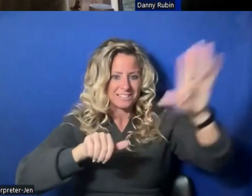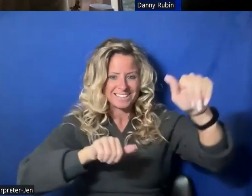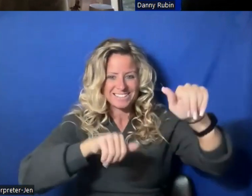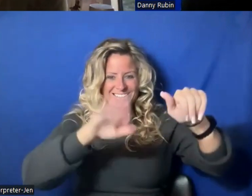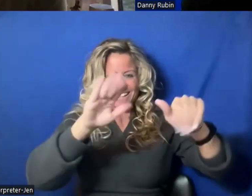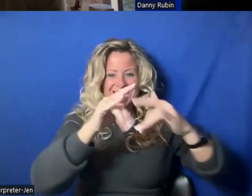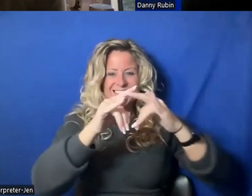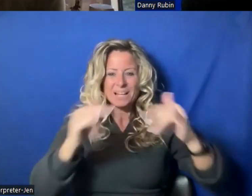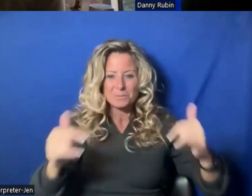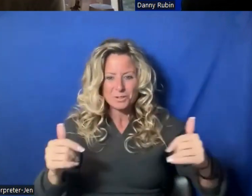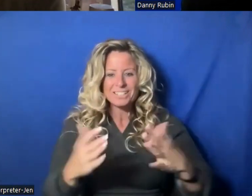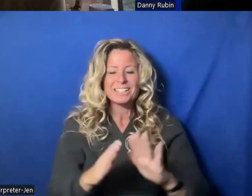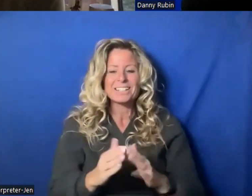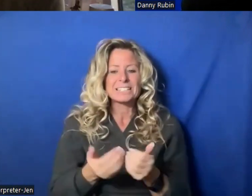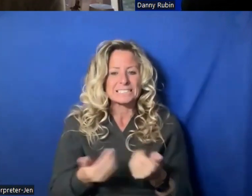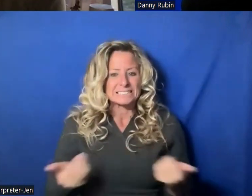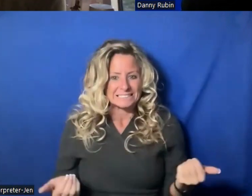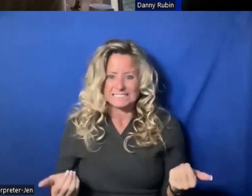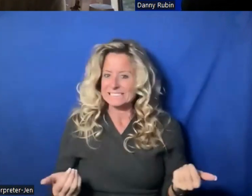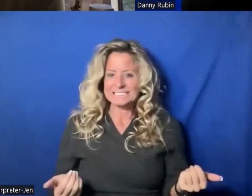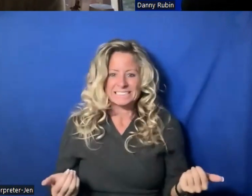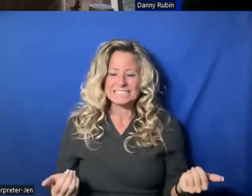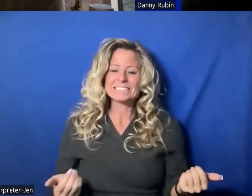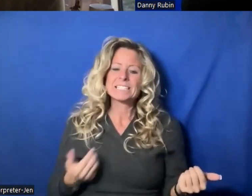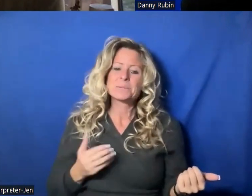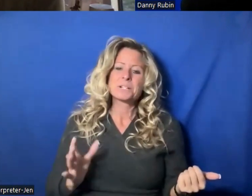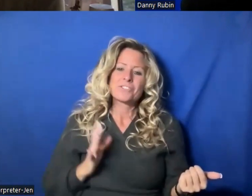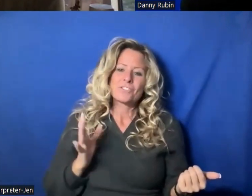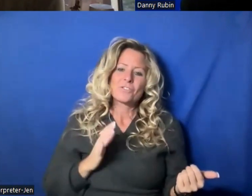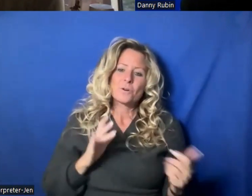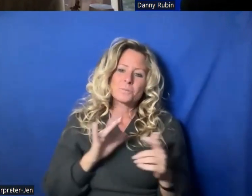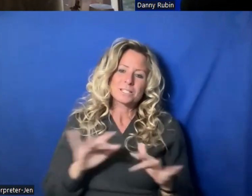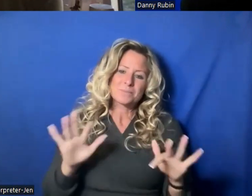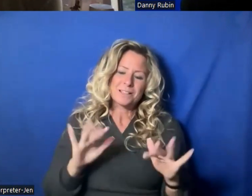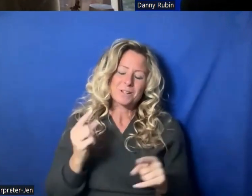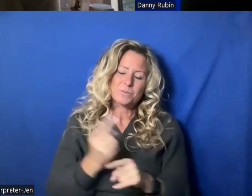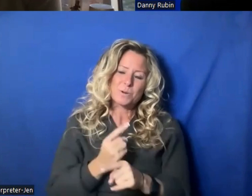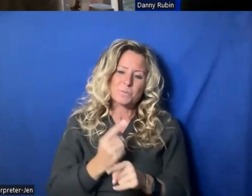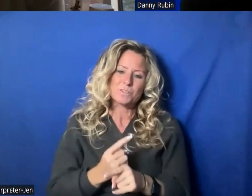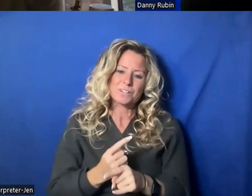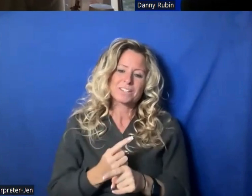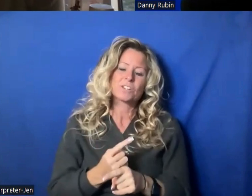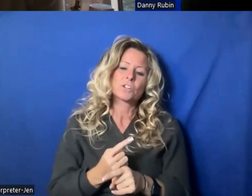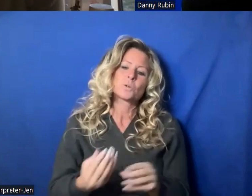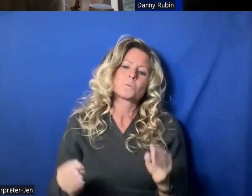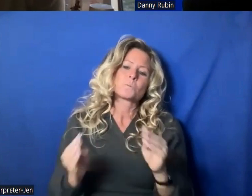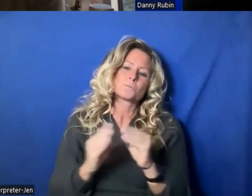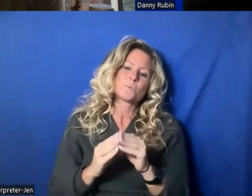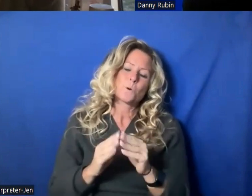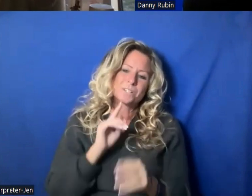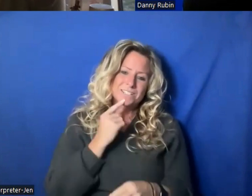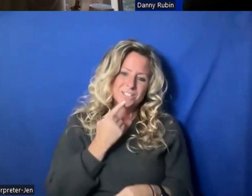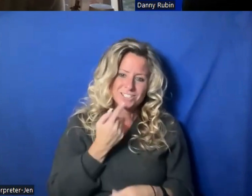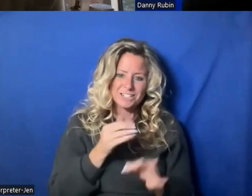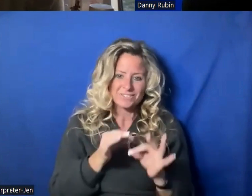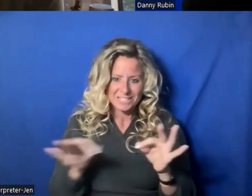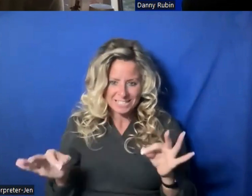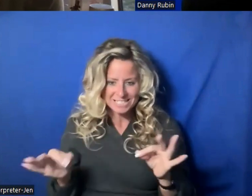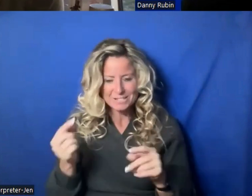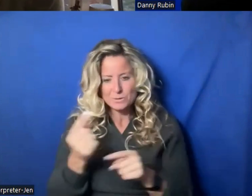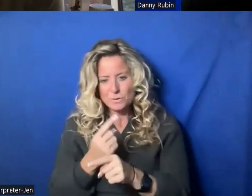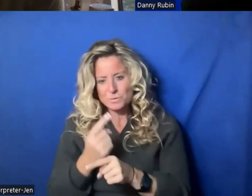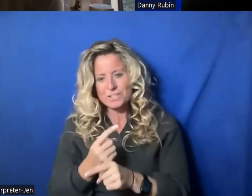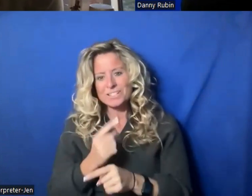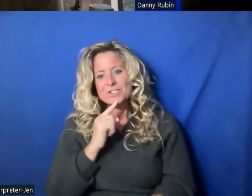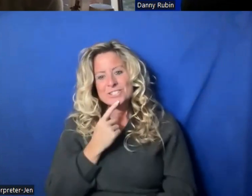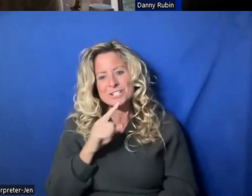that if you're formal, if you're spelling correctly, if you're using correct sentences, we're going to take you a little bit more seriously, because we think that you are serious about